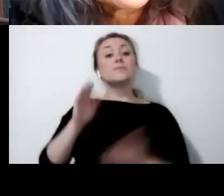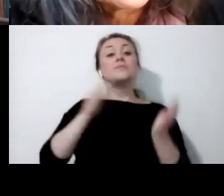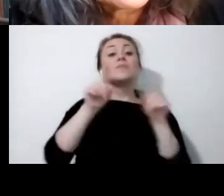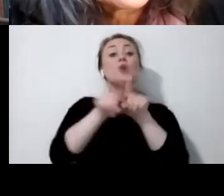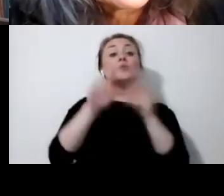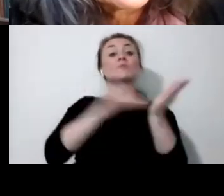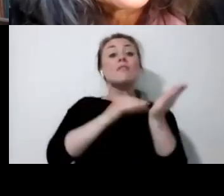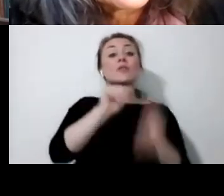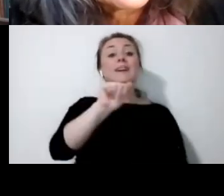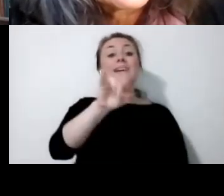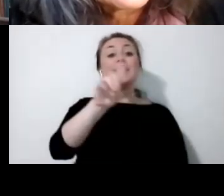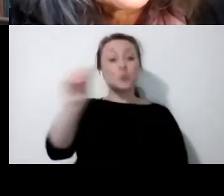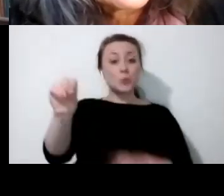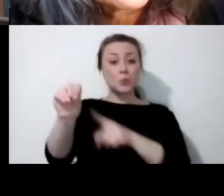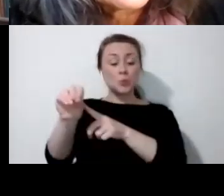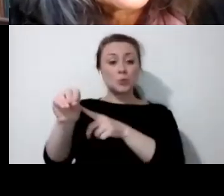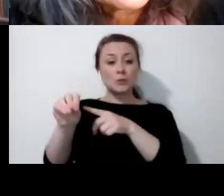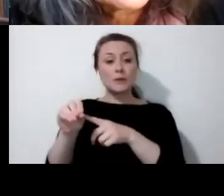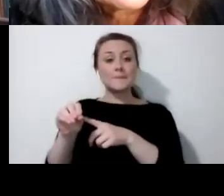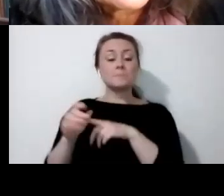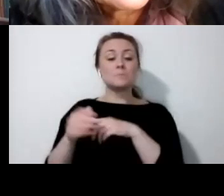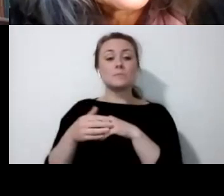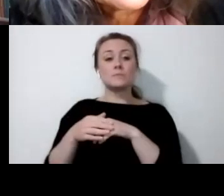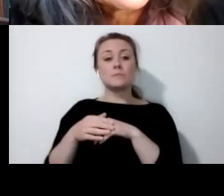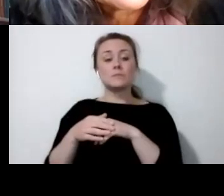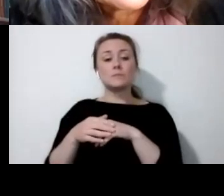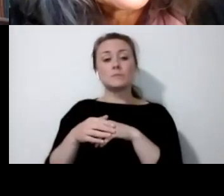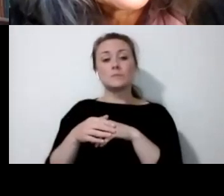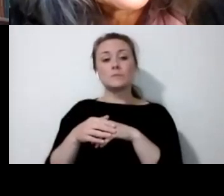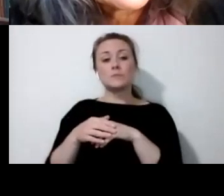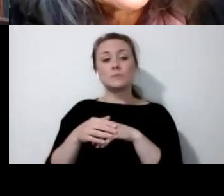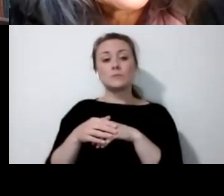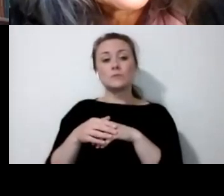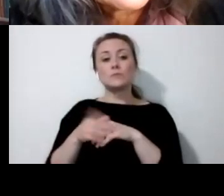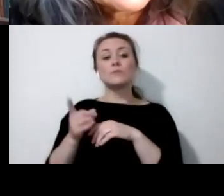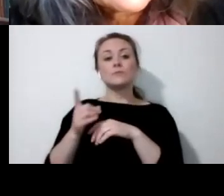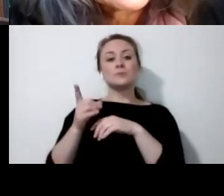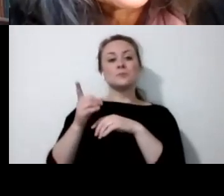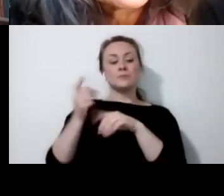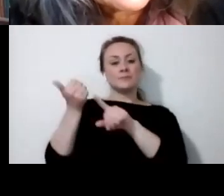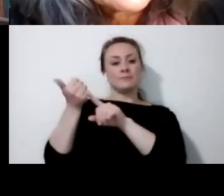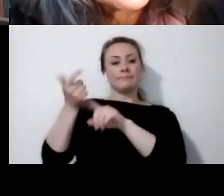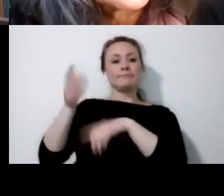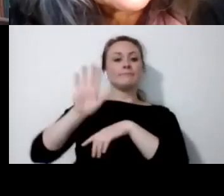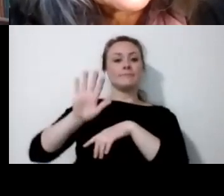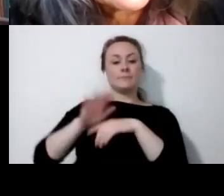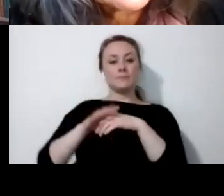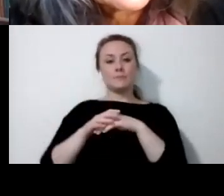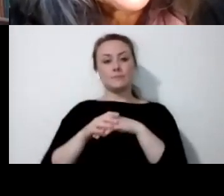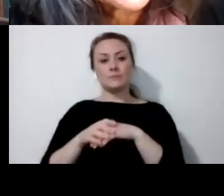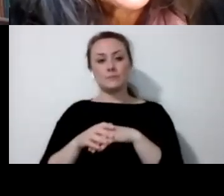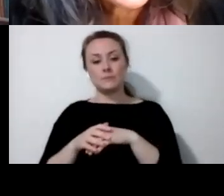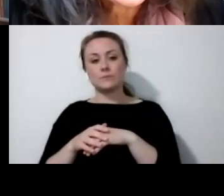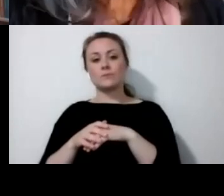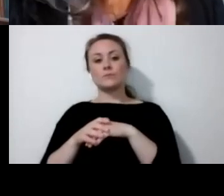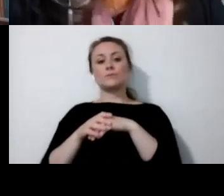him to undertake the fellowship attachment in his hospital. I have met him for